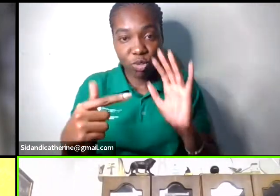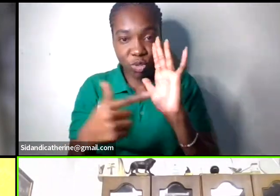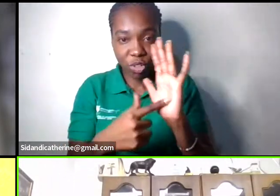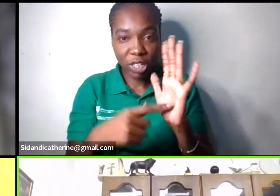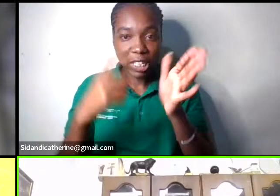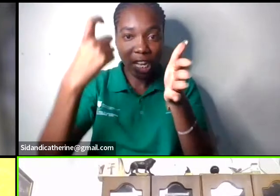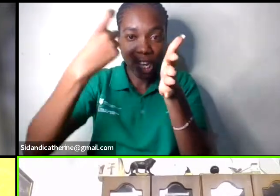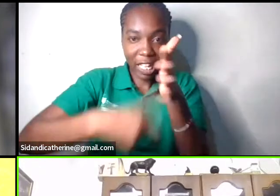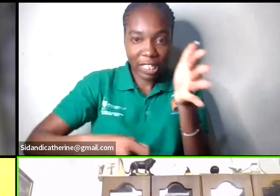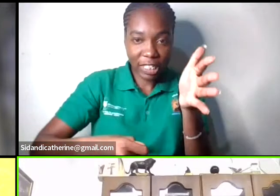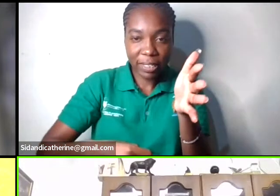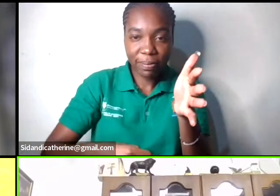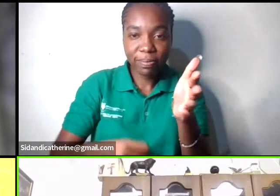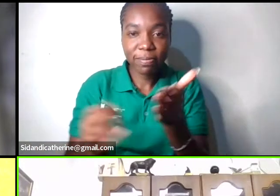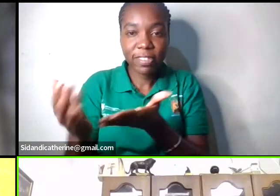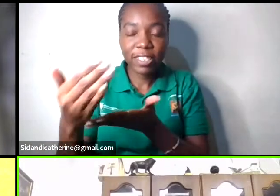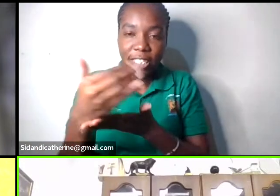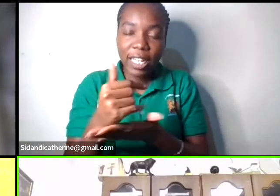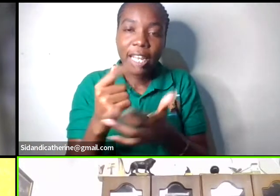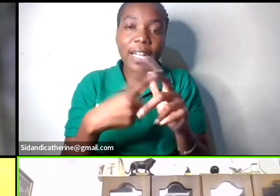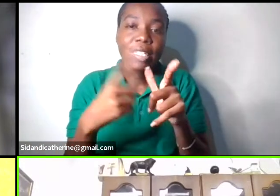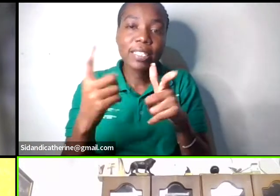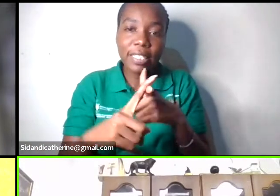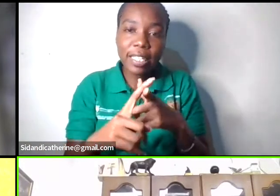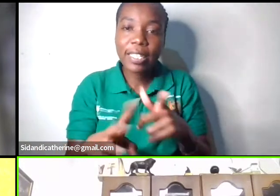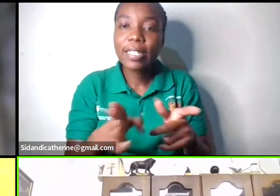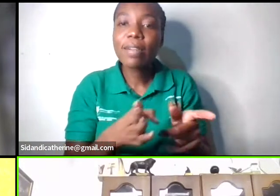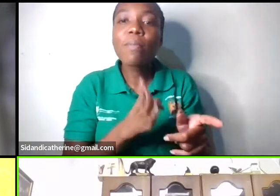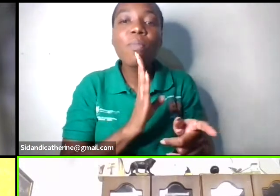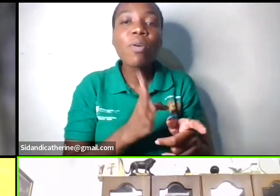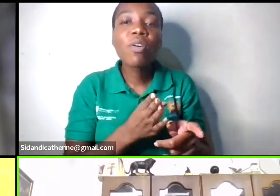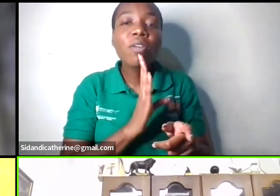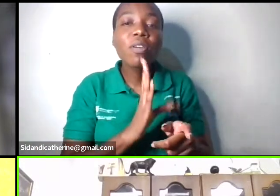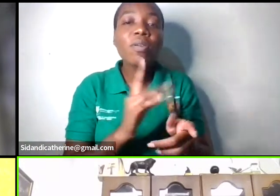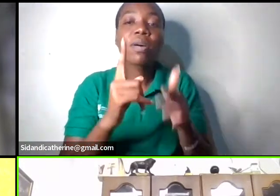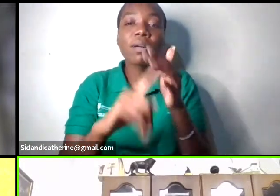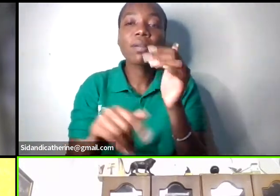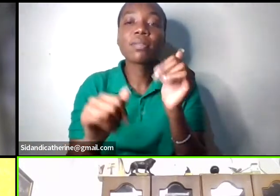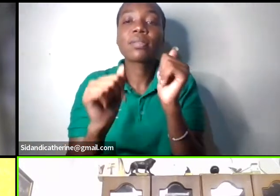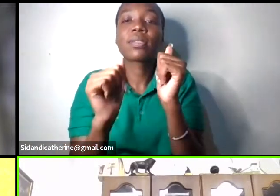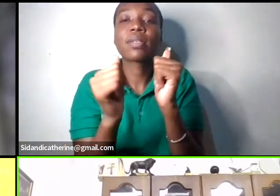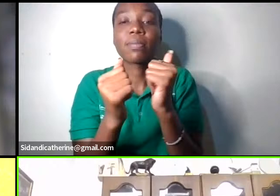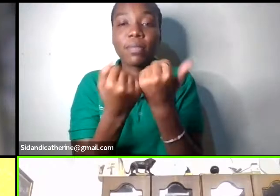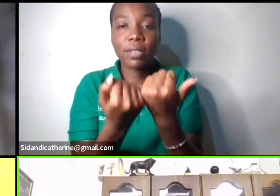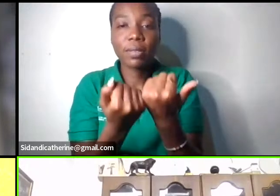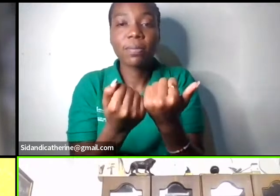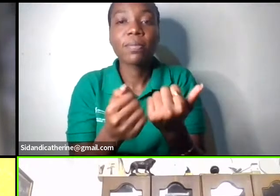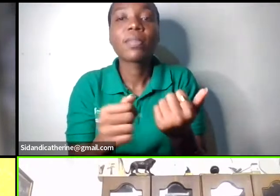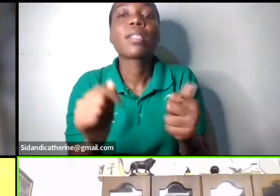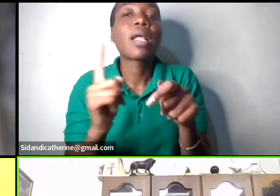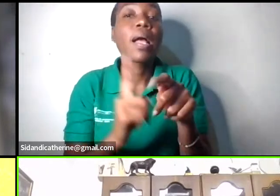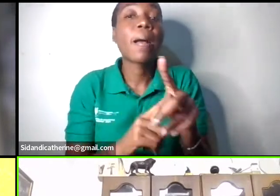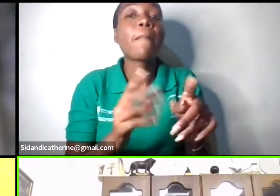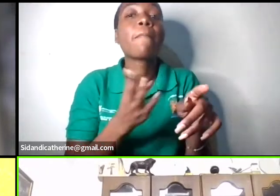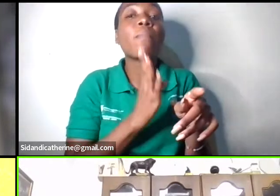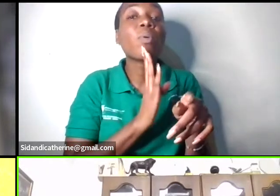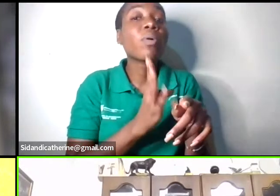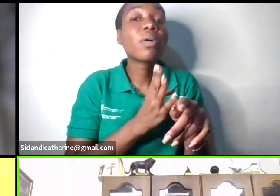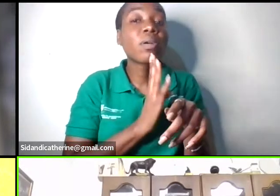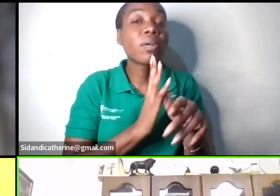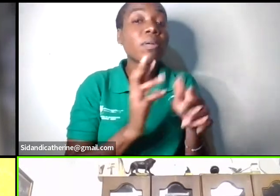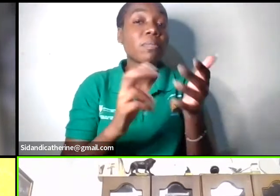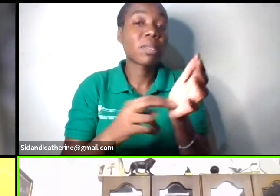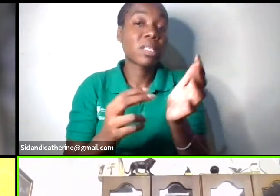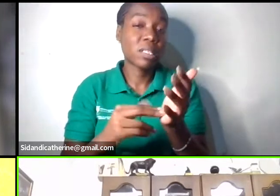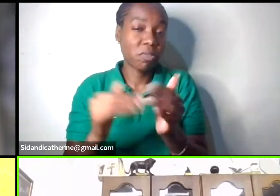it collects and also the borrowing that it does. But you see, borrowing, you also have a limitation to how much you